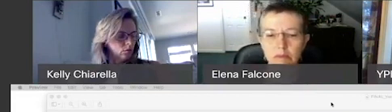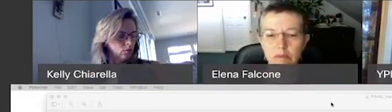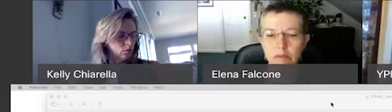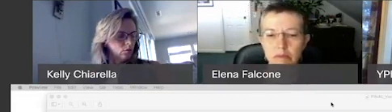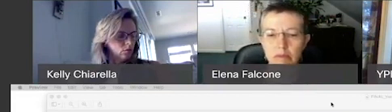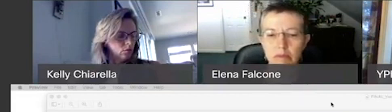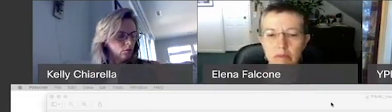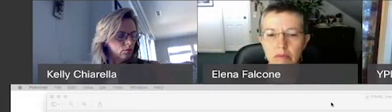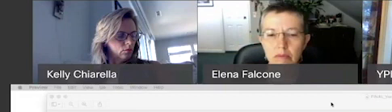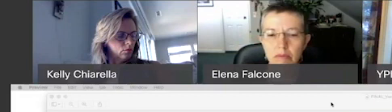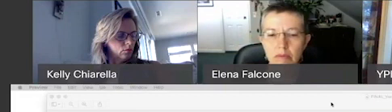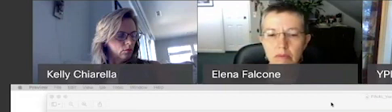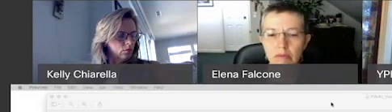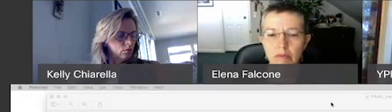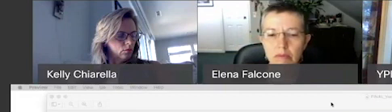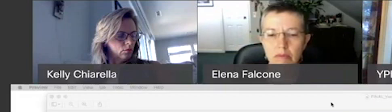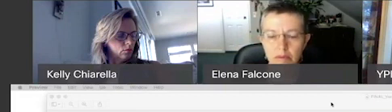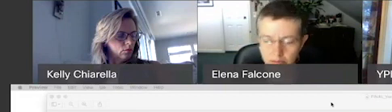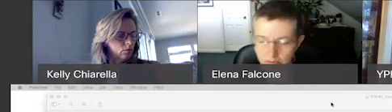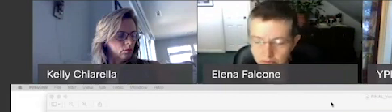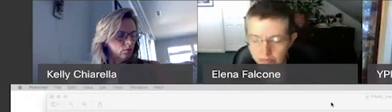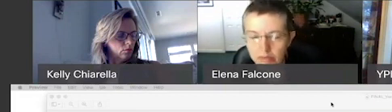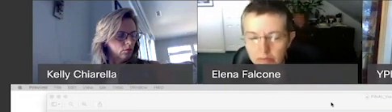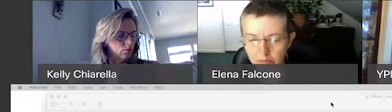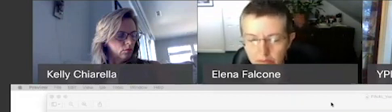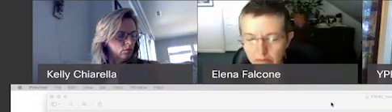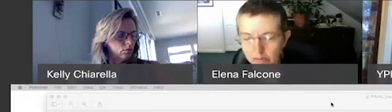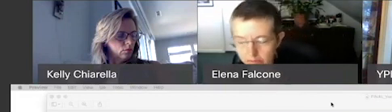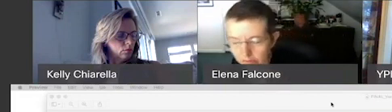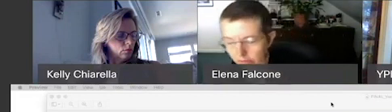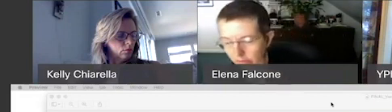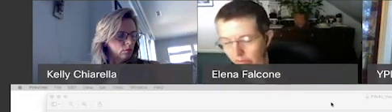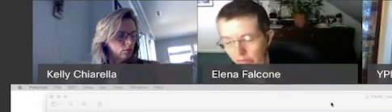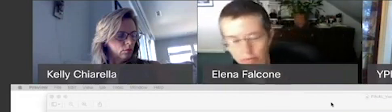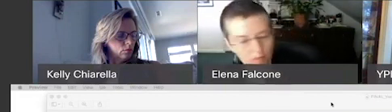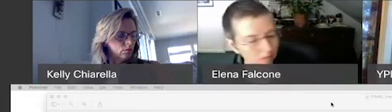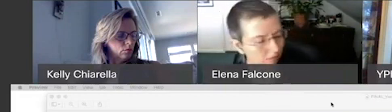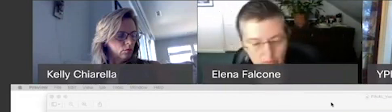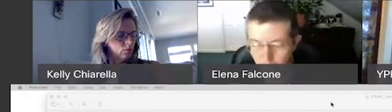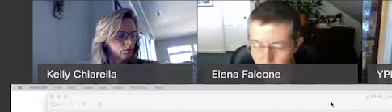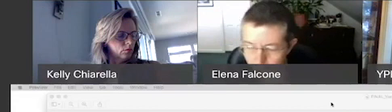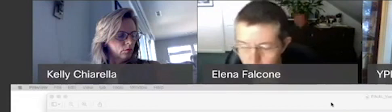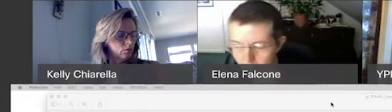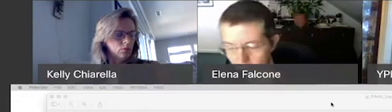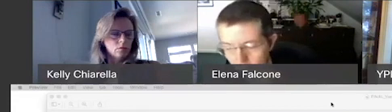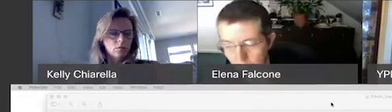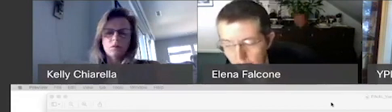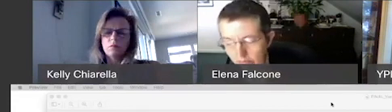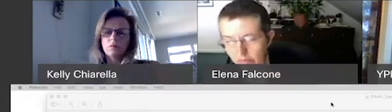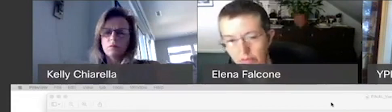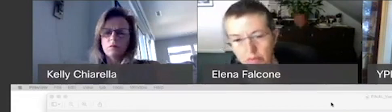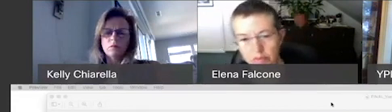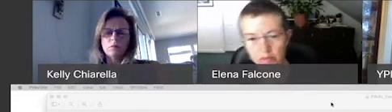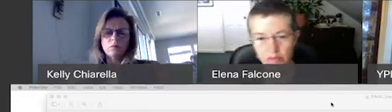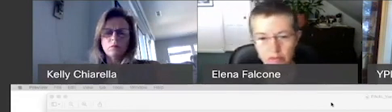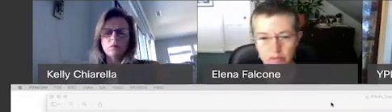money fast. But if it sounds too good to be true, it is too good to be true. Do the same kind of research about an investment nowadays that you